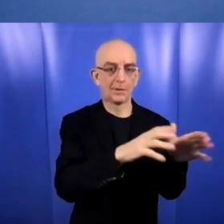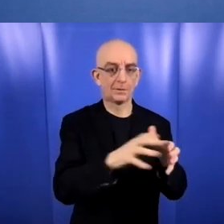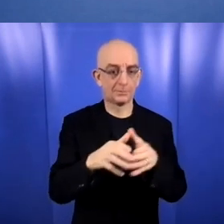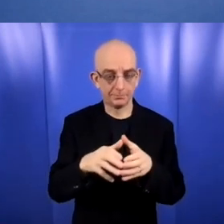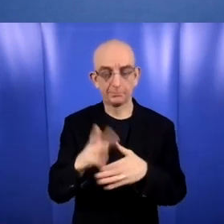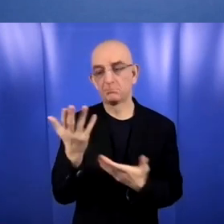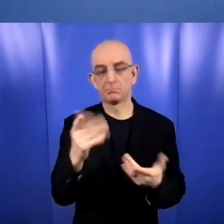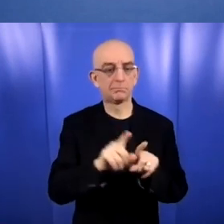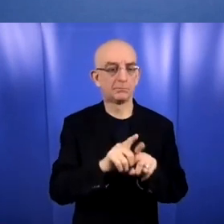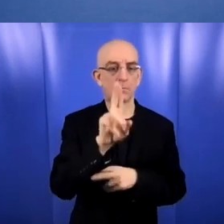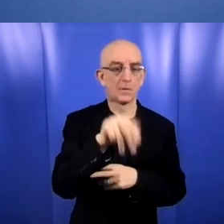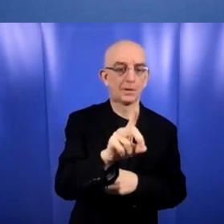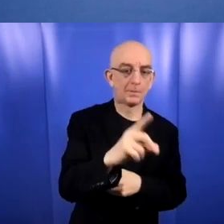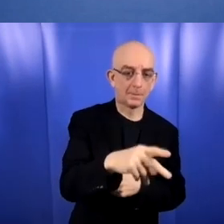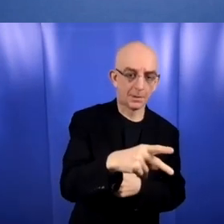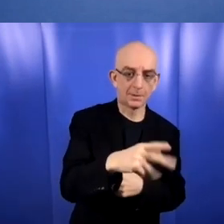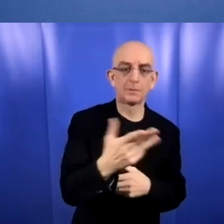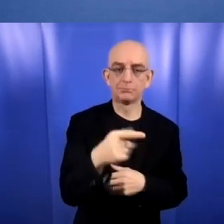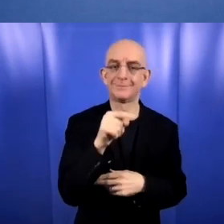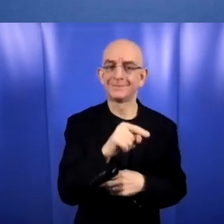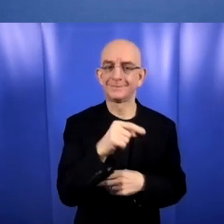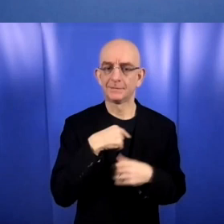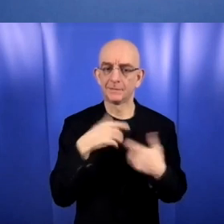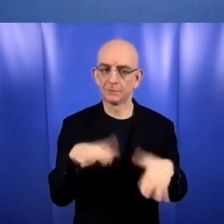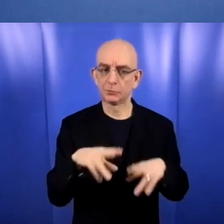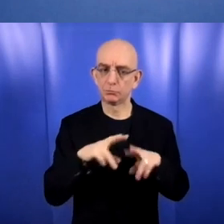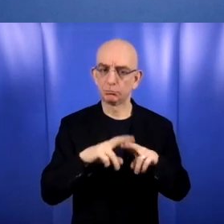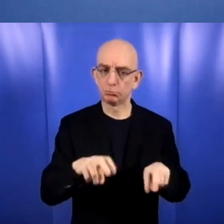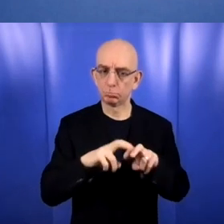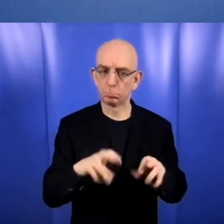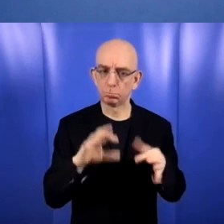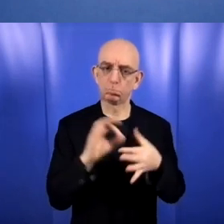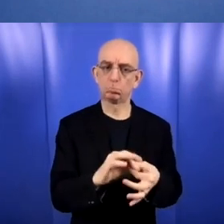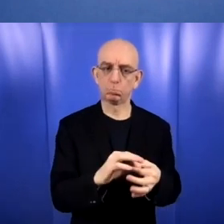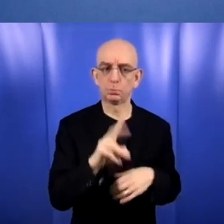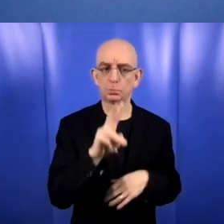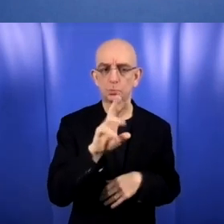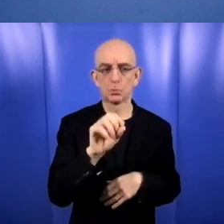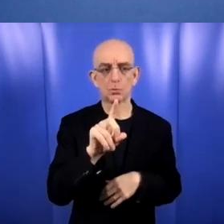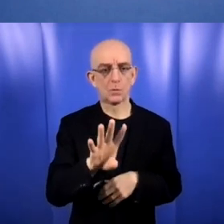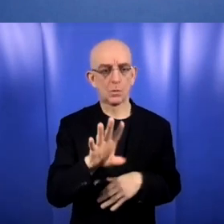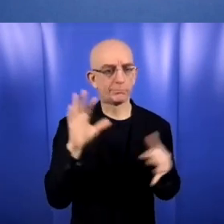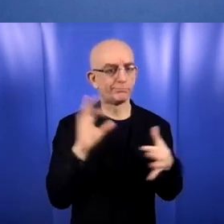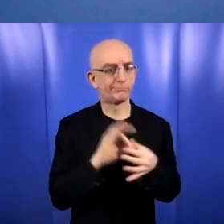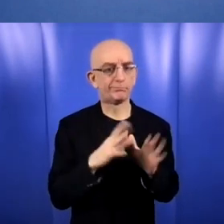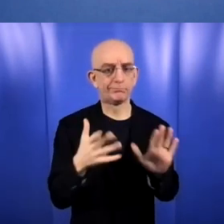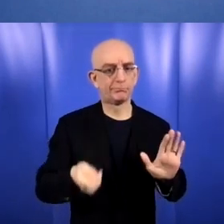for carrying out that research was because UNDP uses rule of law language. UNHCR at the time had a